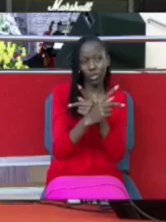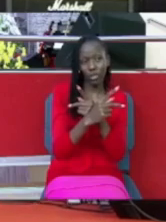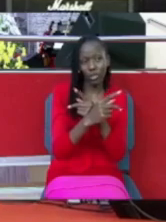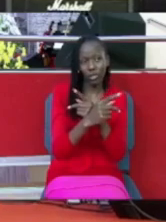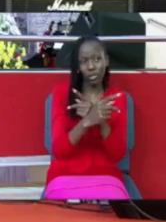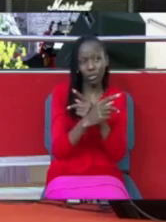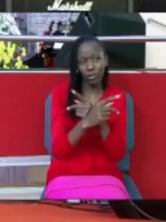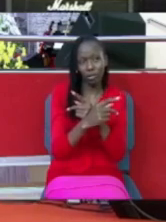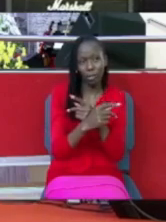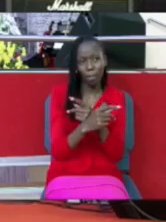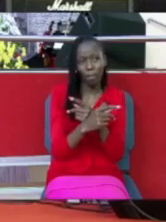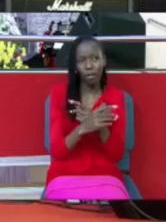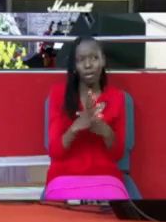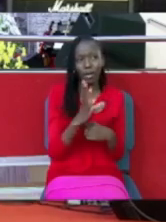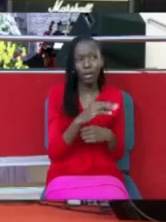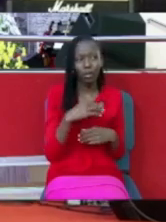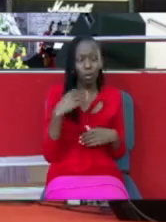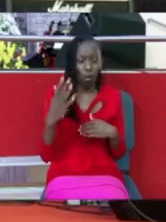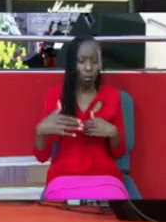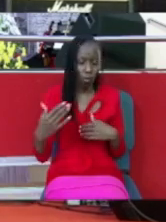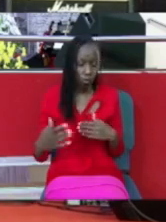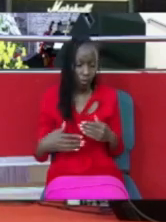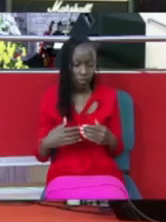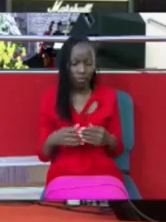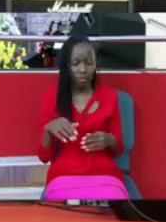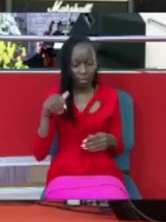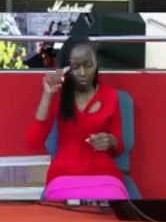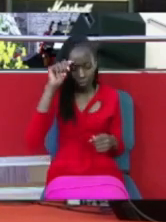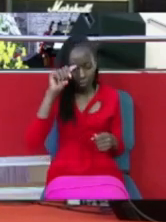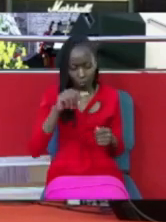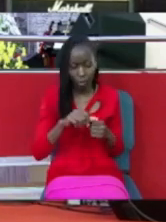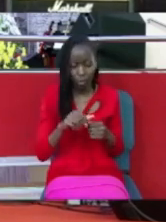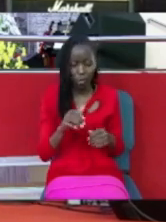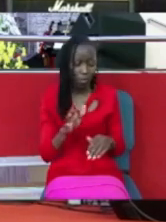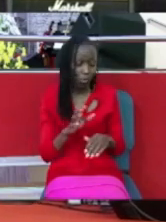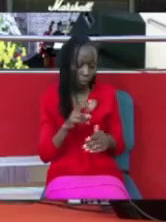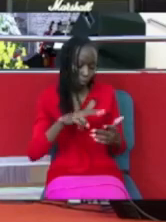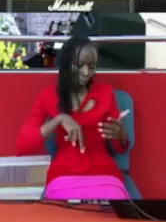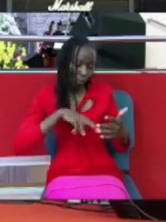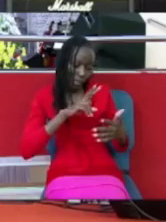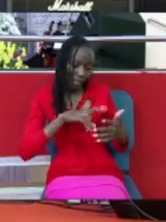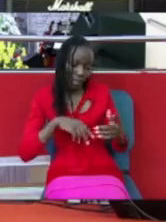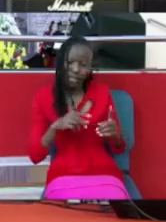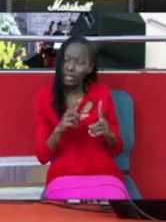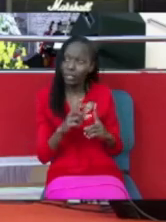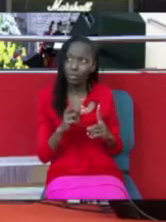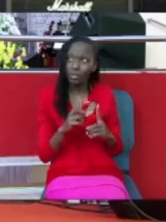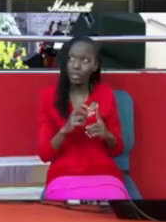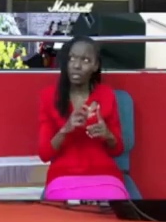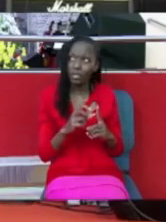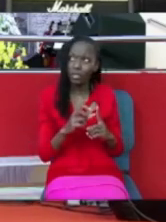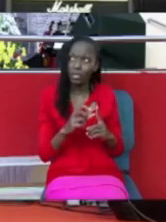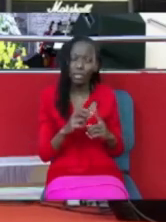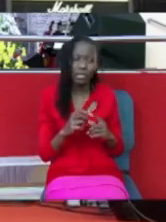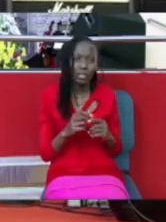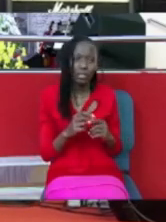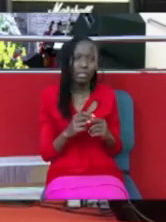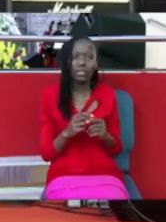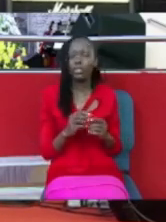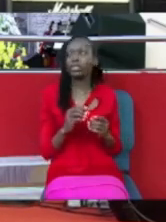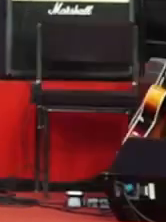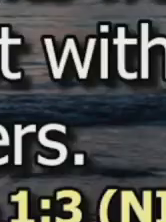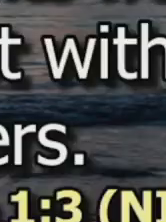ulinzi. And those words you remember where we read in Psalms chapter 1. Na unakumbuka maneno yetu tumesoma. We will be describing you as such. Tutakuwa